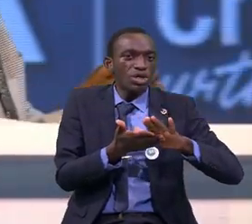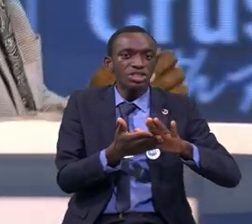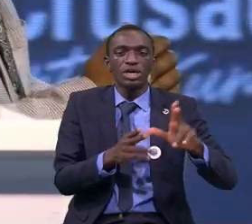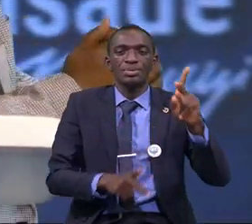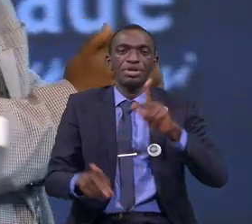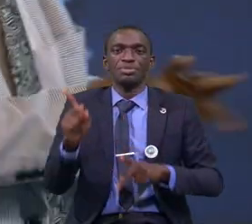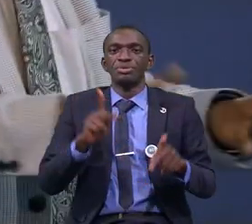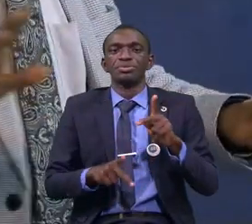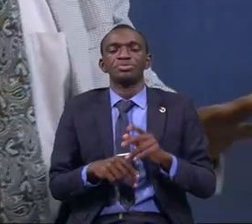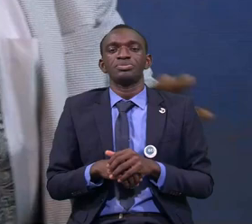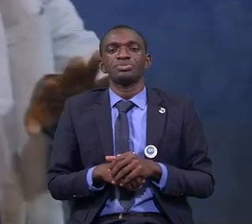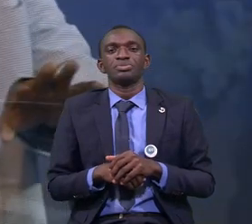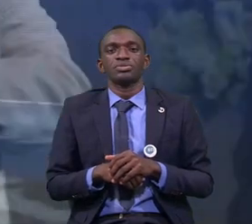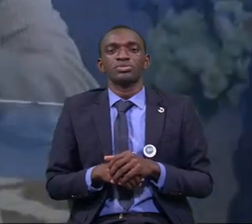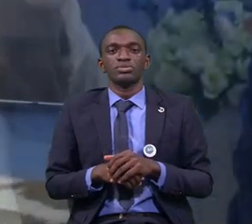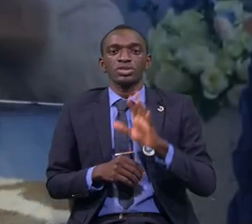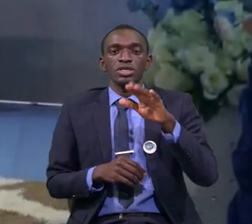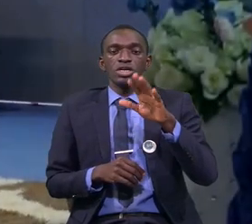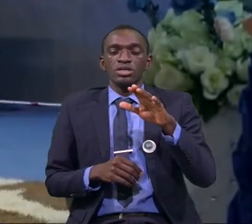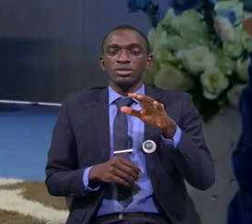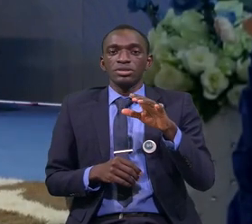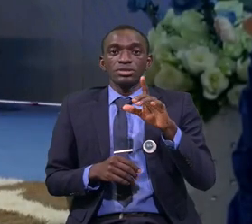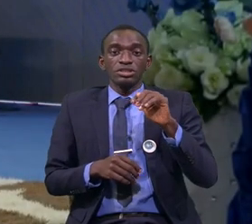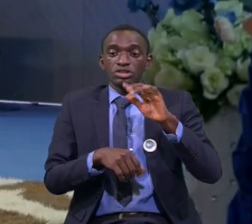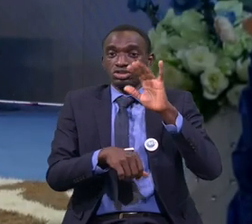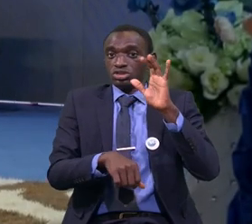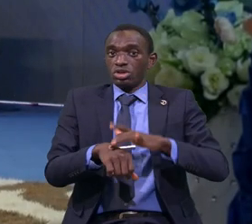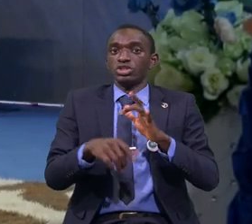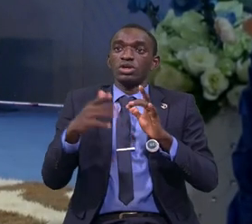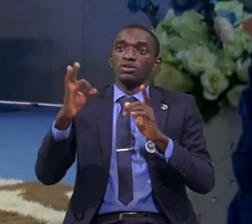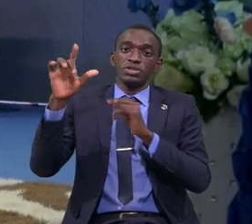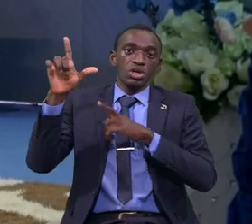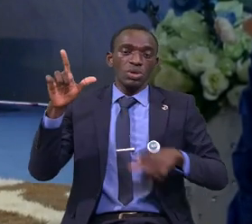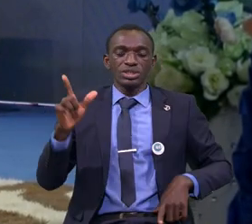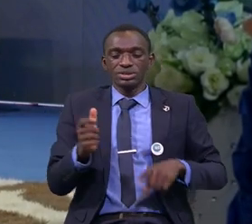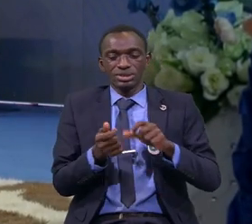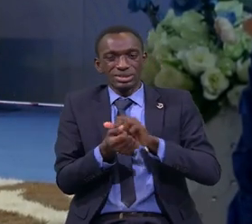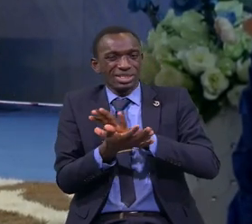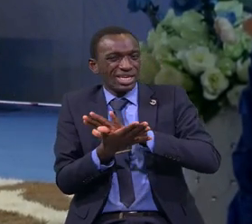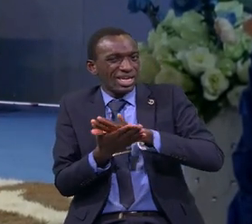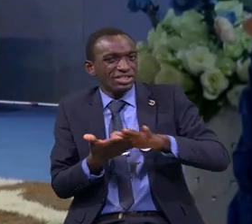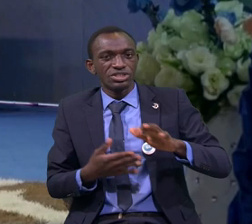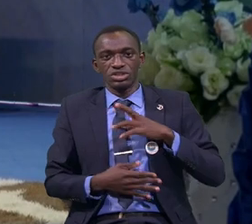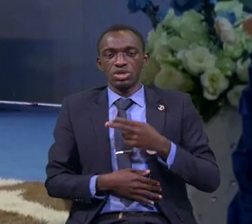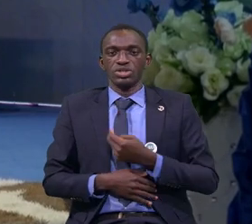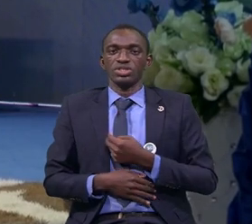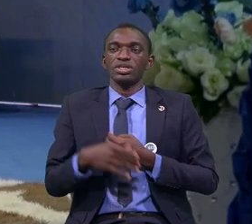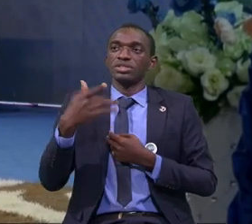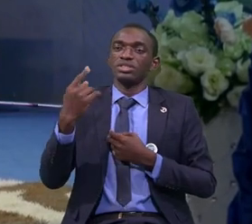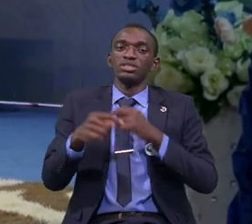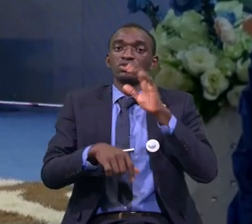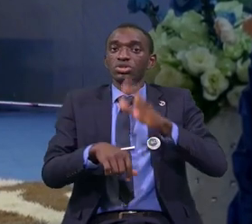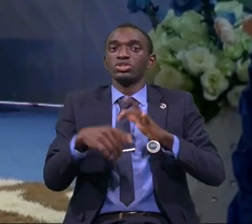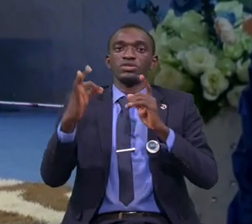people. The touch of the Lord cleanses us. The touch of the Lord cures us.